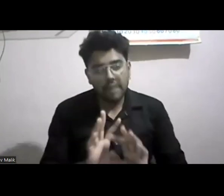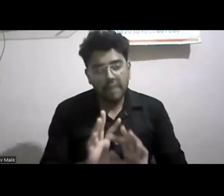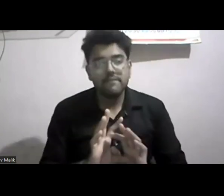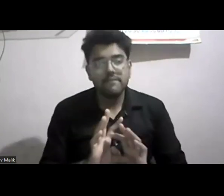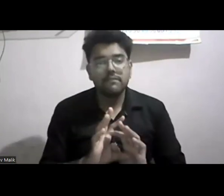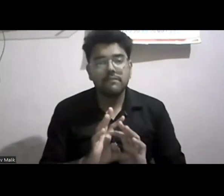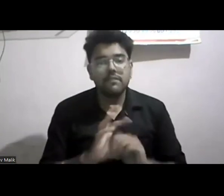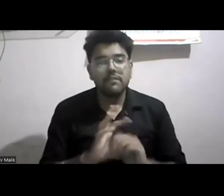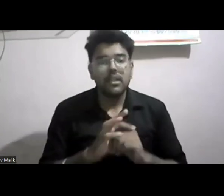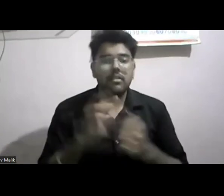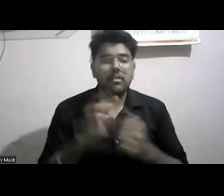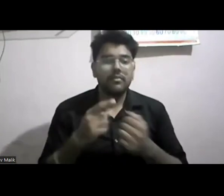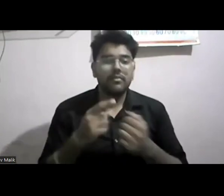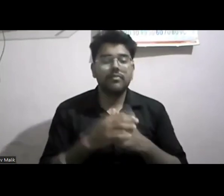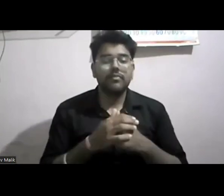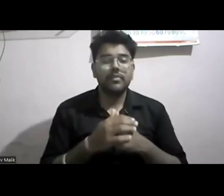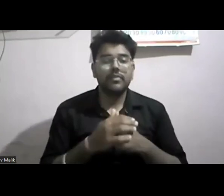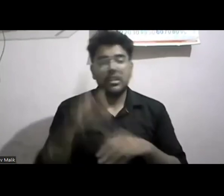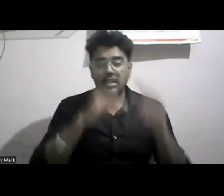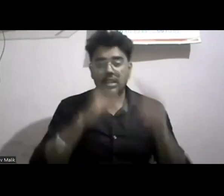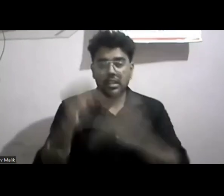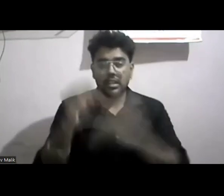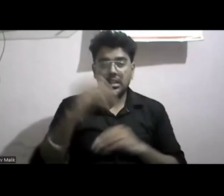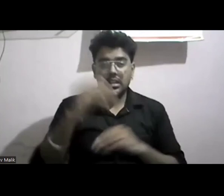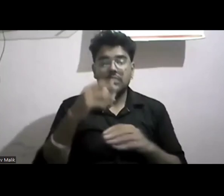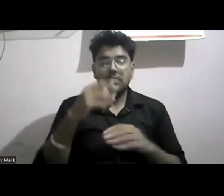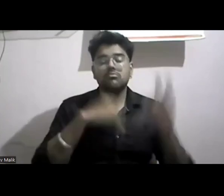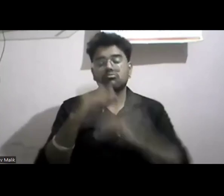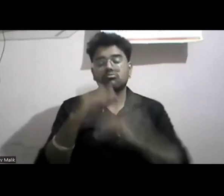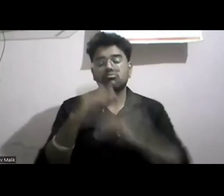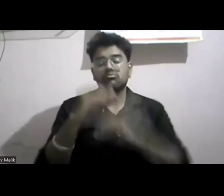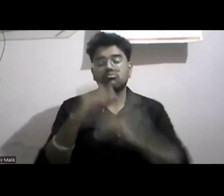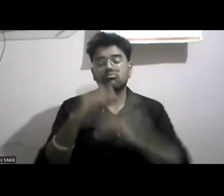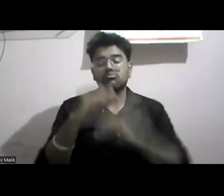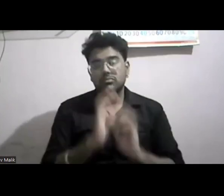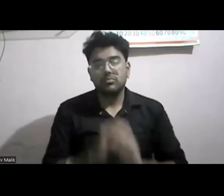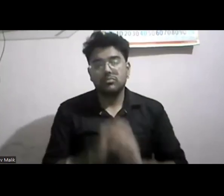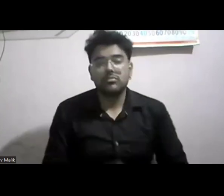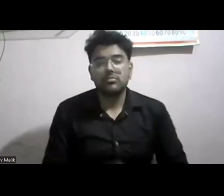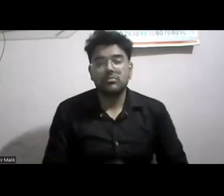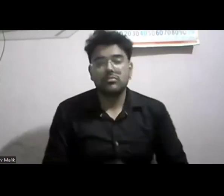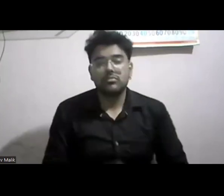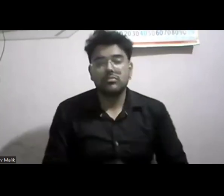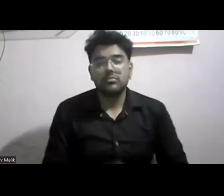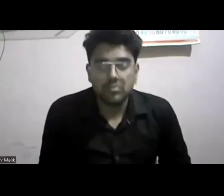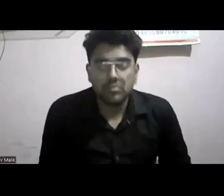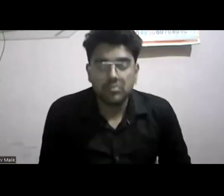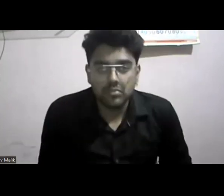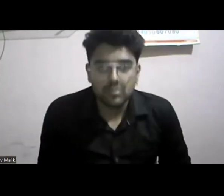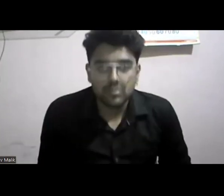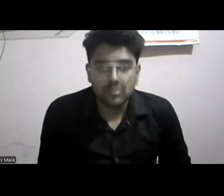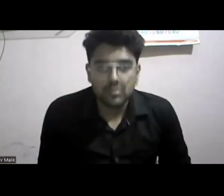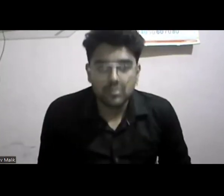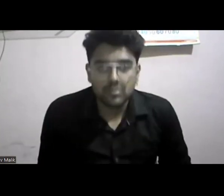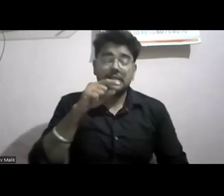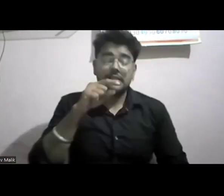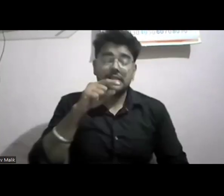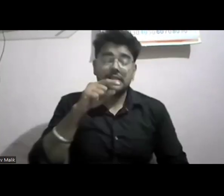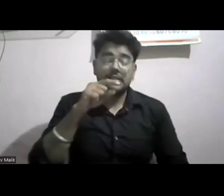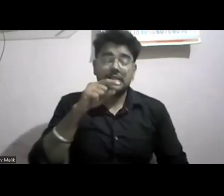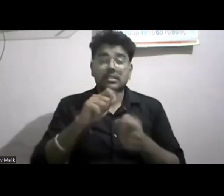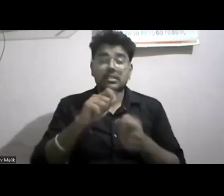Right? So wo sari unlearning ki bahut zarurat hai hum log. Yes, ma'am. That kind of sensitization is very necessary in